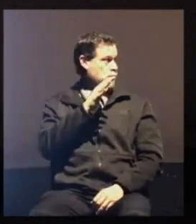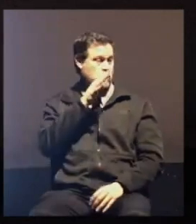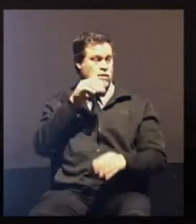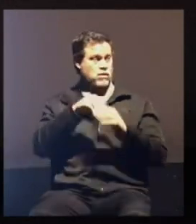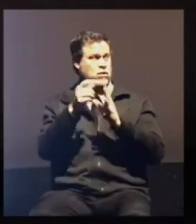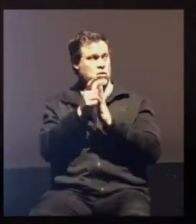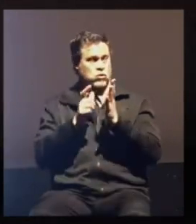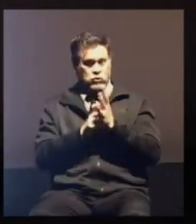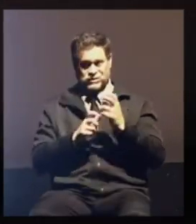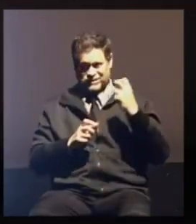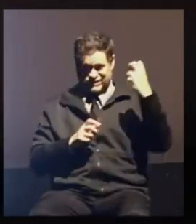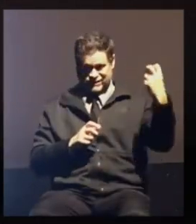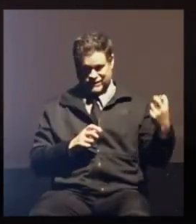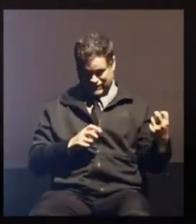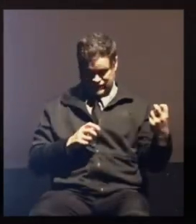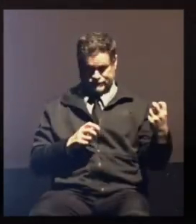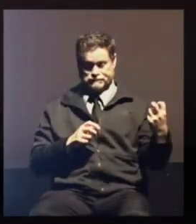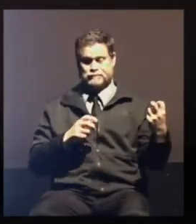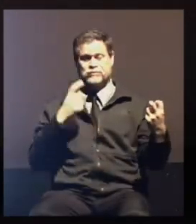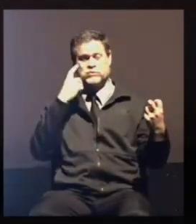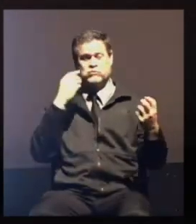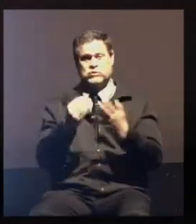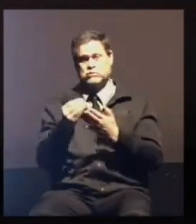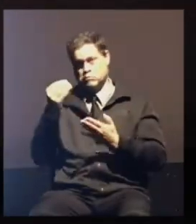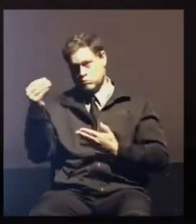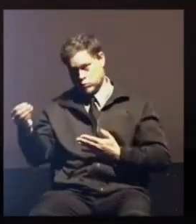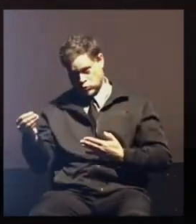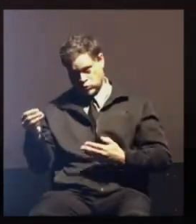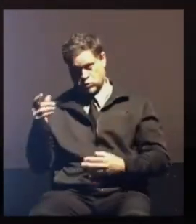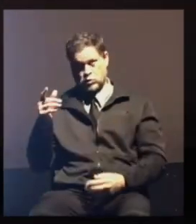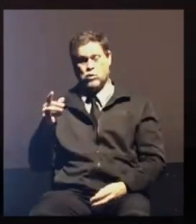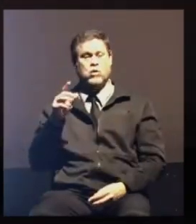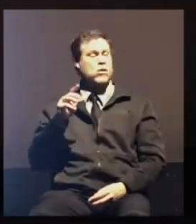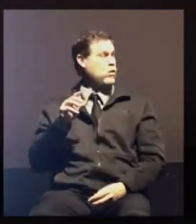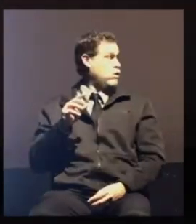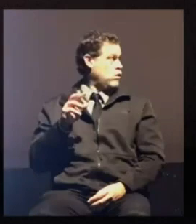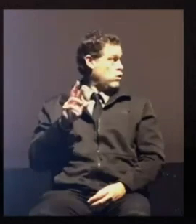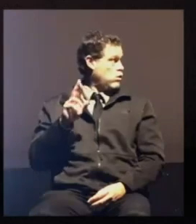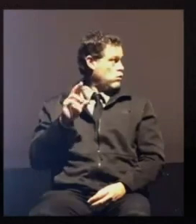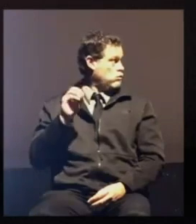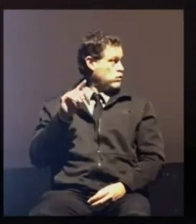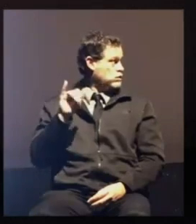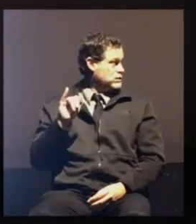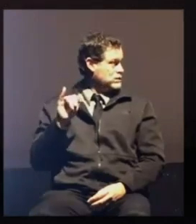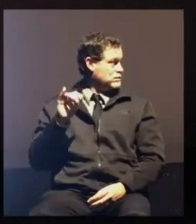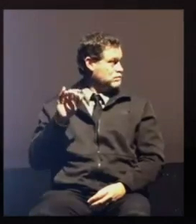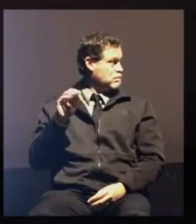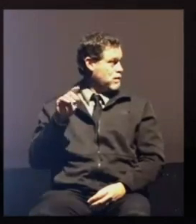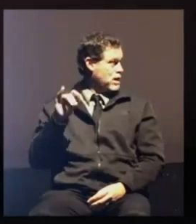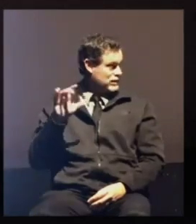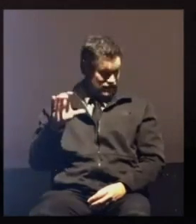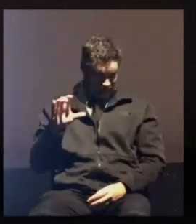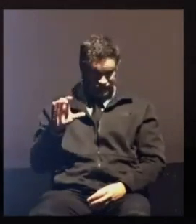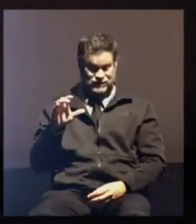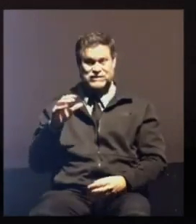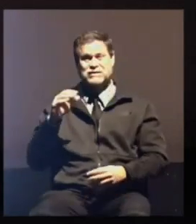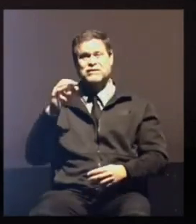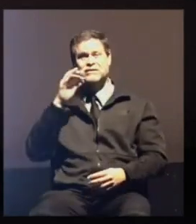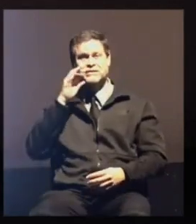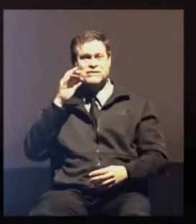there, and she recently purchased a Roti-matic. A roti is an Indian bread that Indian people